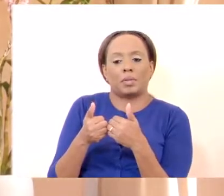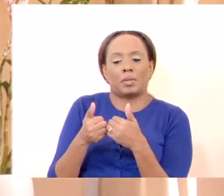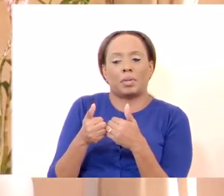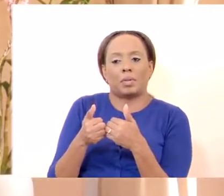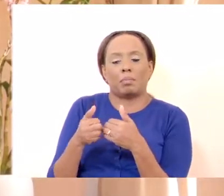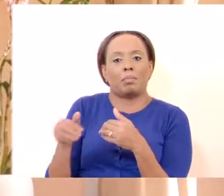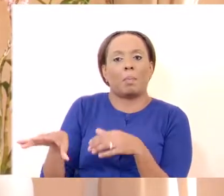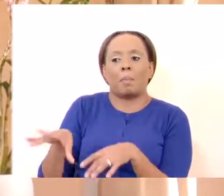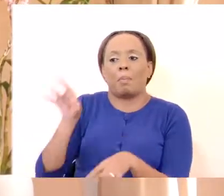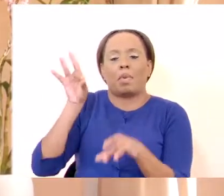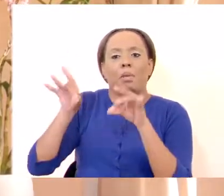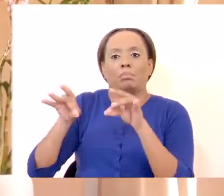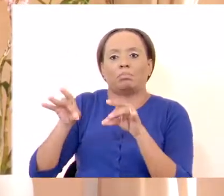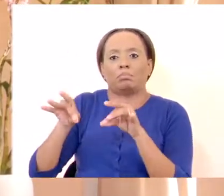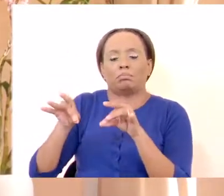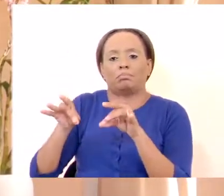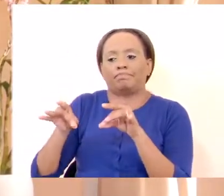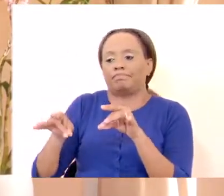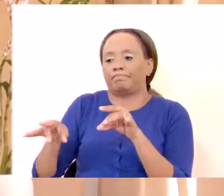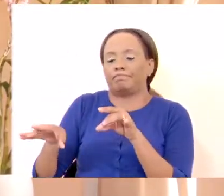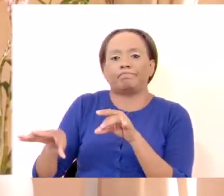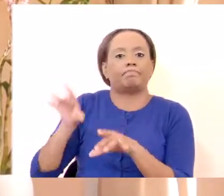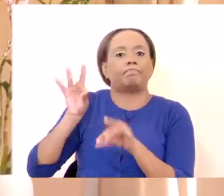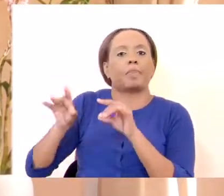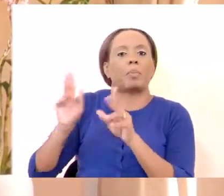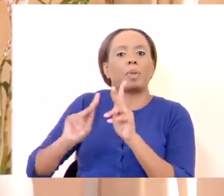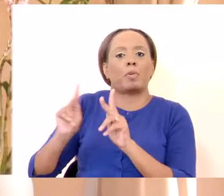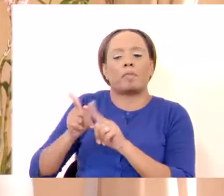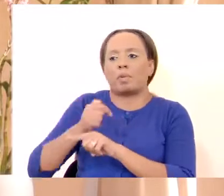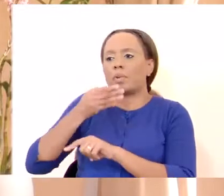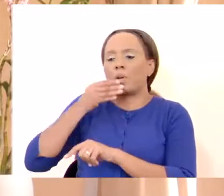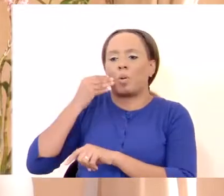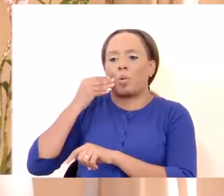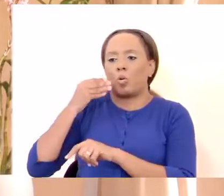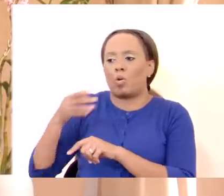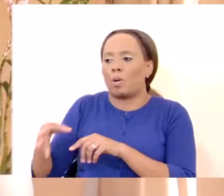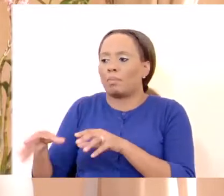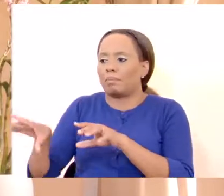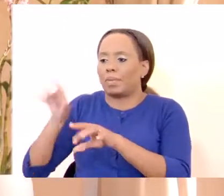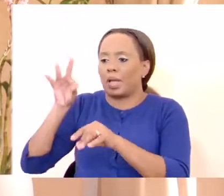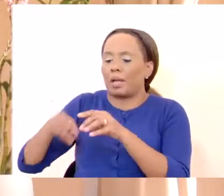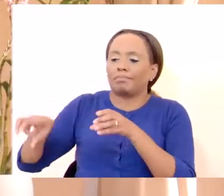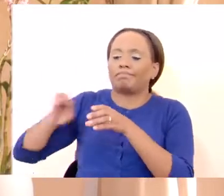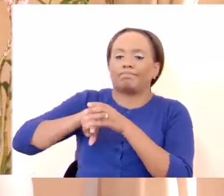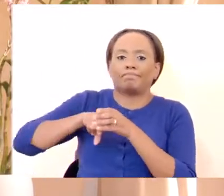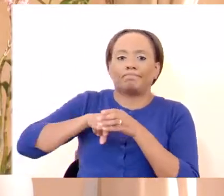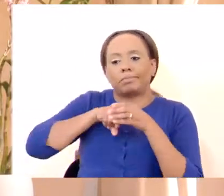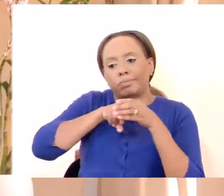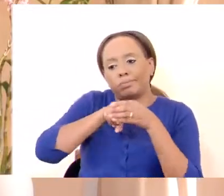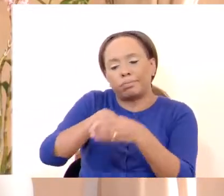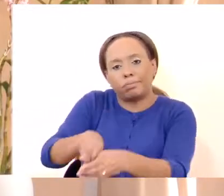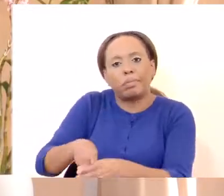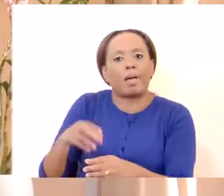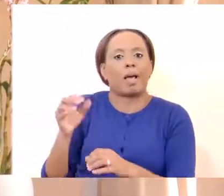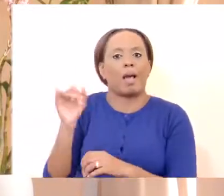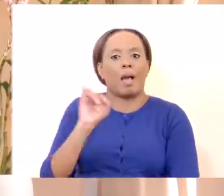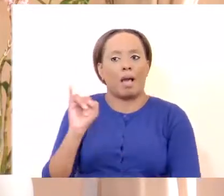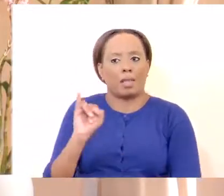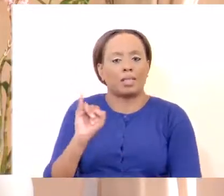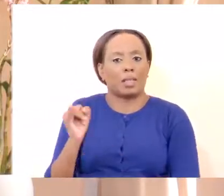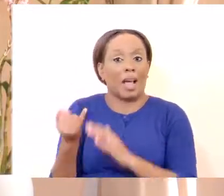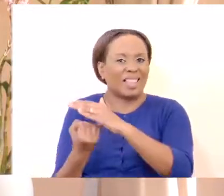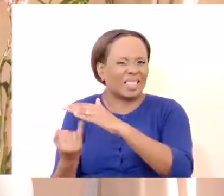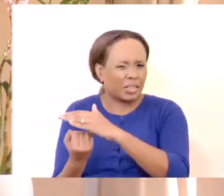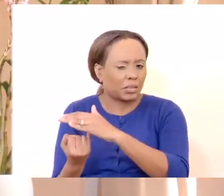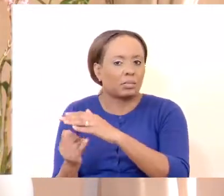may be more critical in terms of the infectious rate and so on, to make sure we get those first, and then we get to the others. But there's